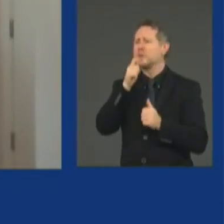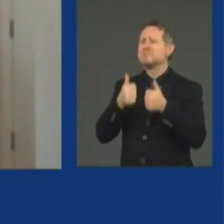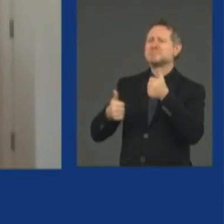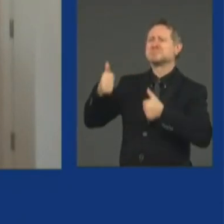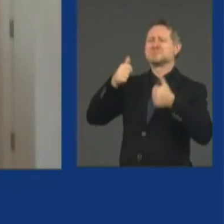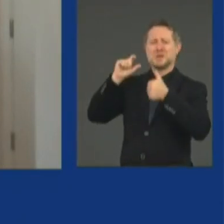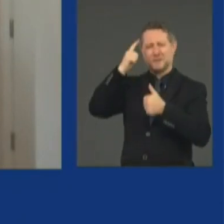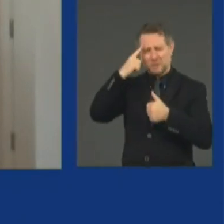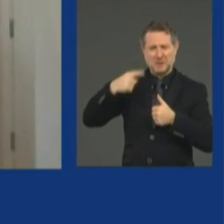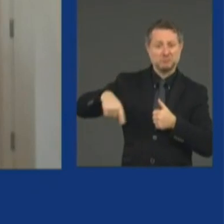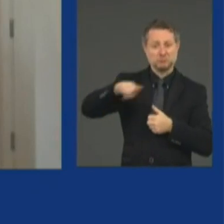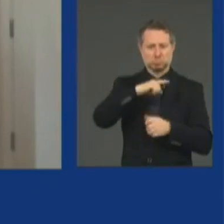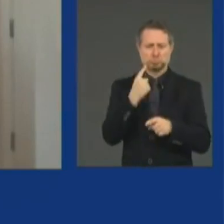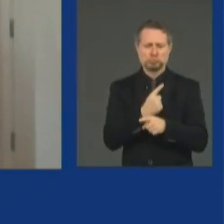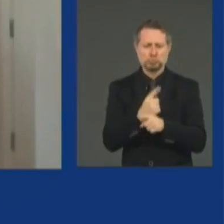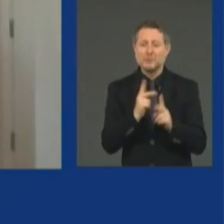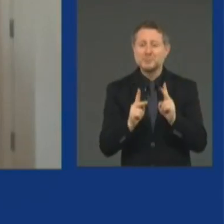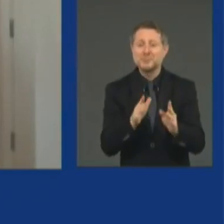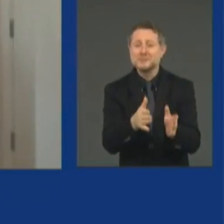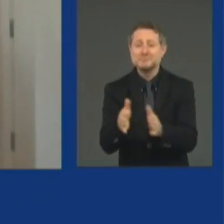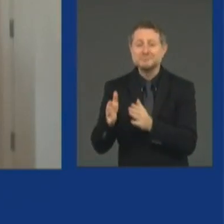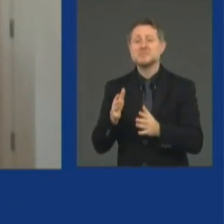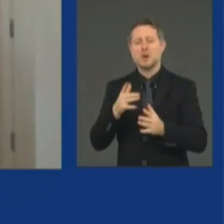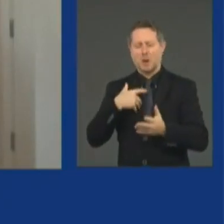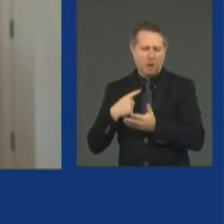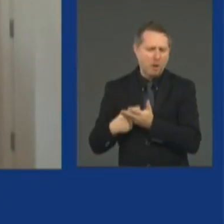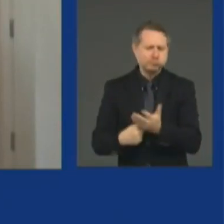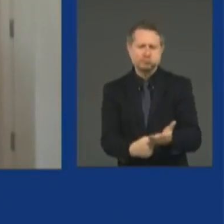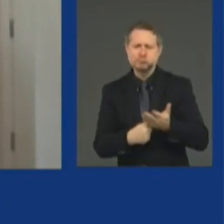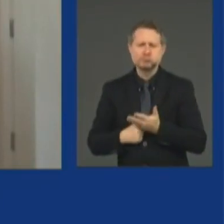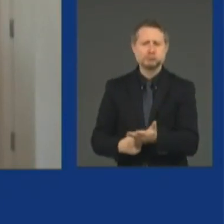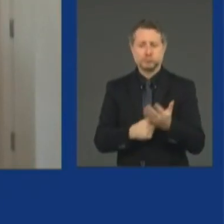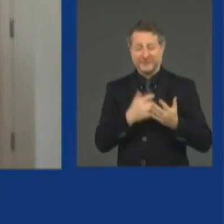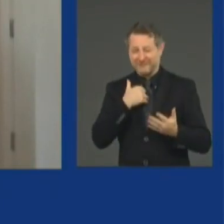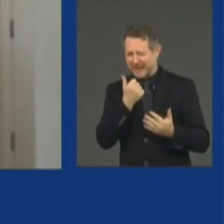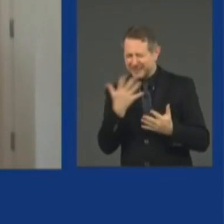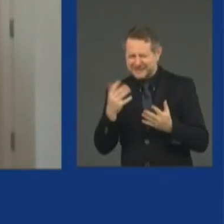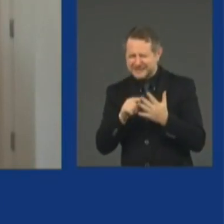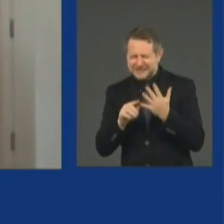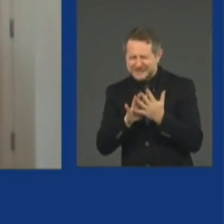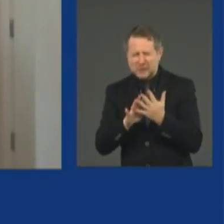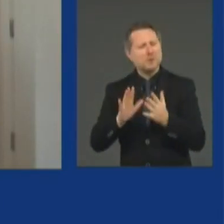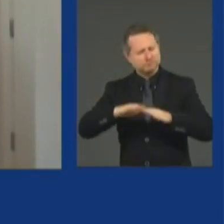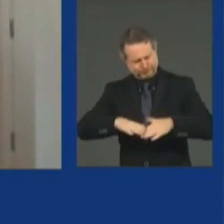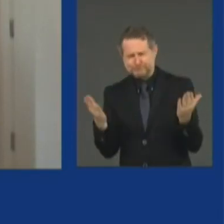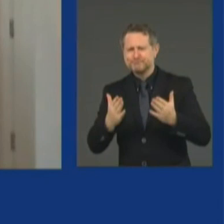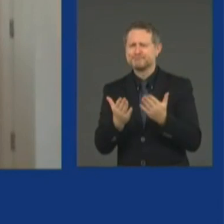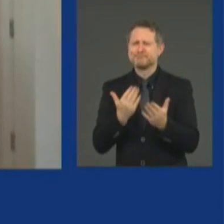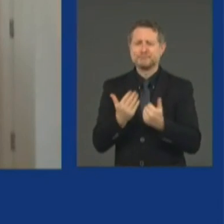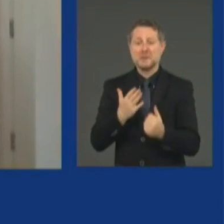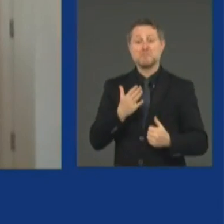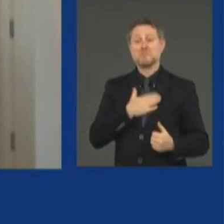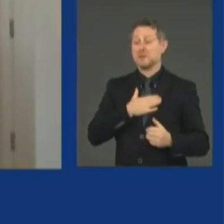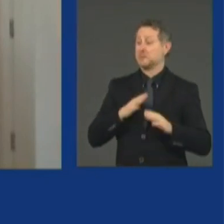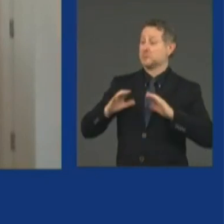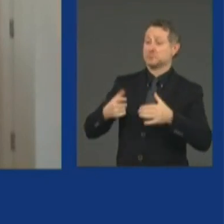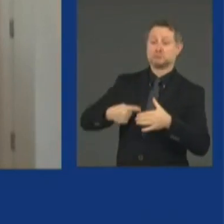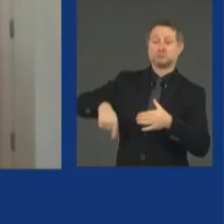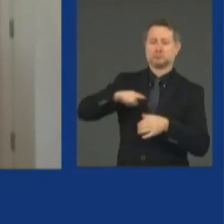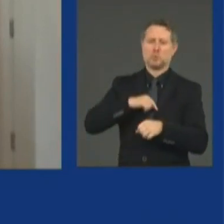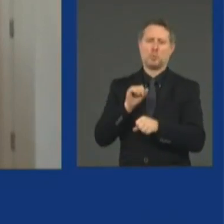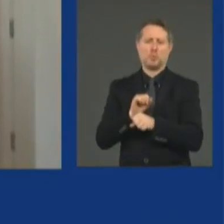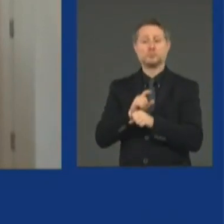conclusions, limitations, and of course the uncertainties. To date, my team at Imperial has released reports for Europe,